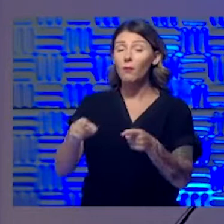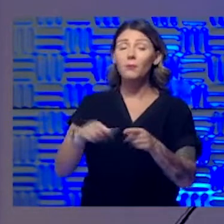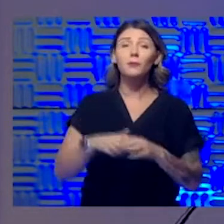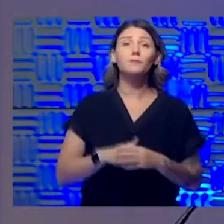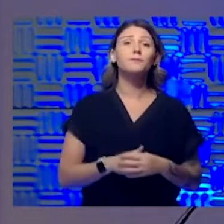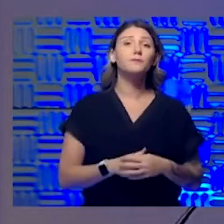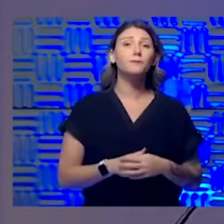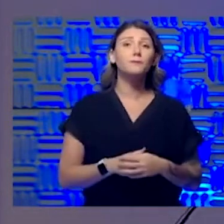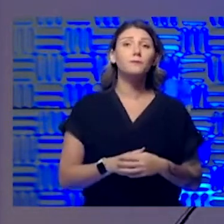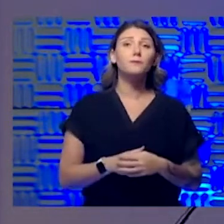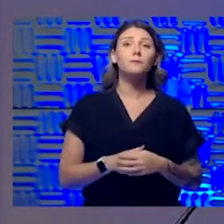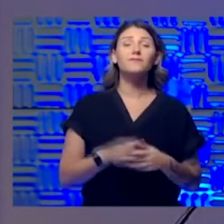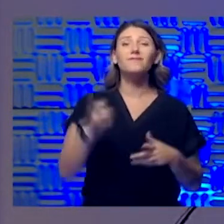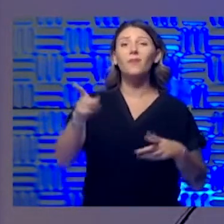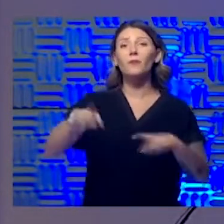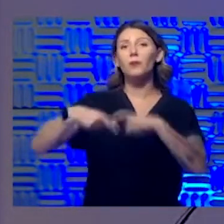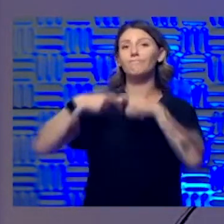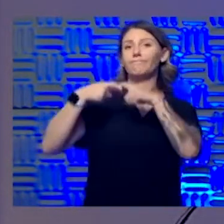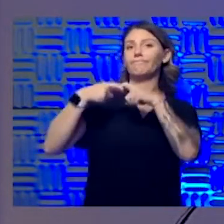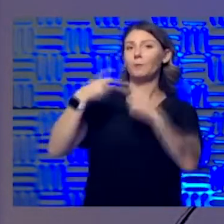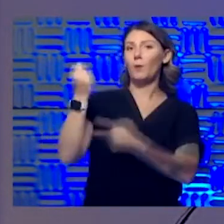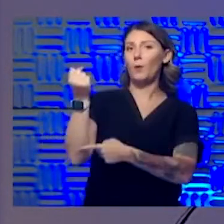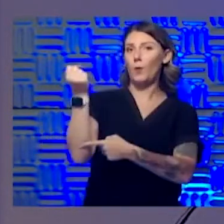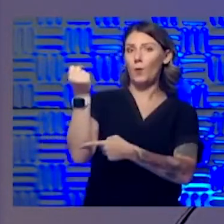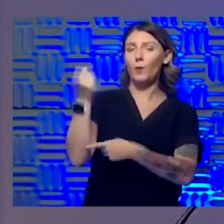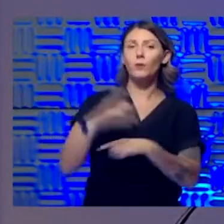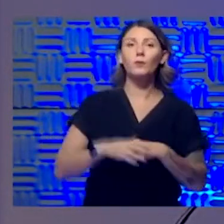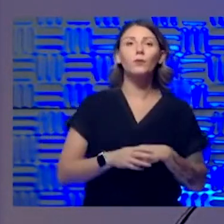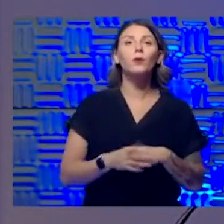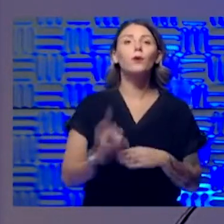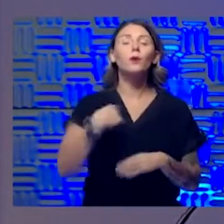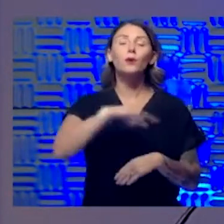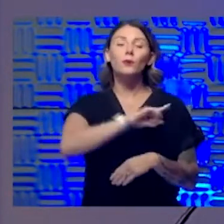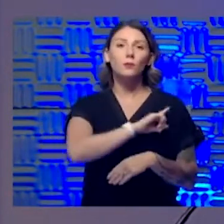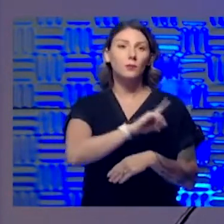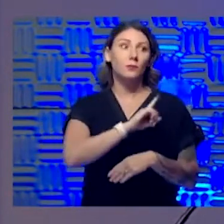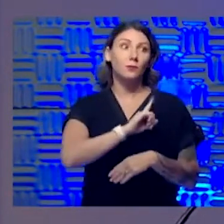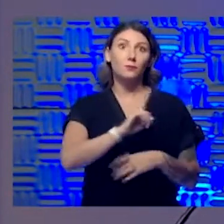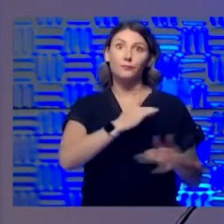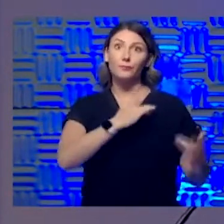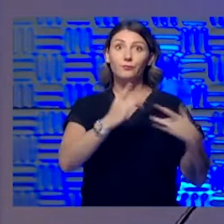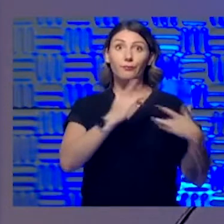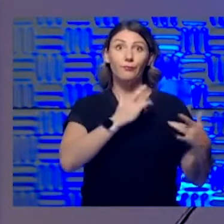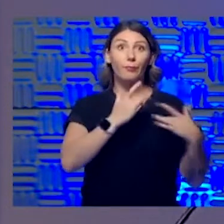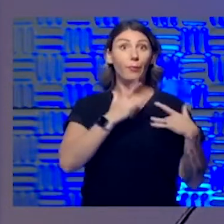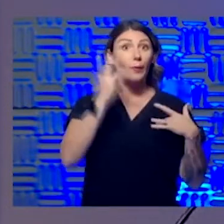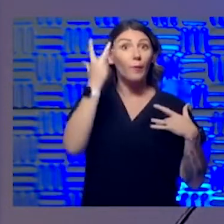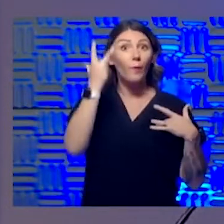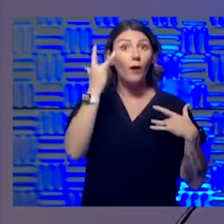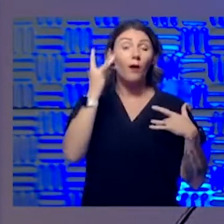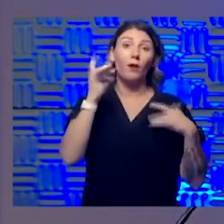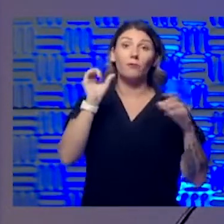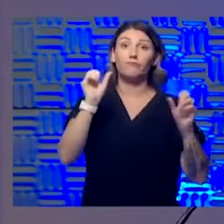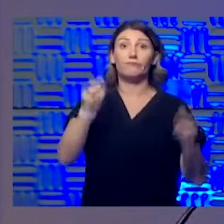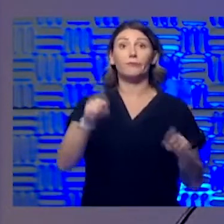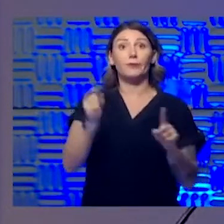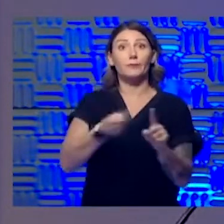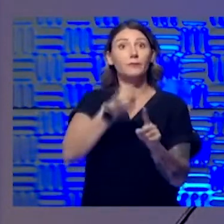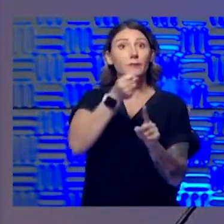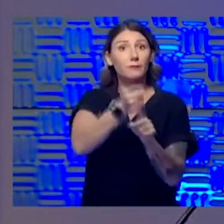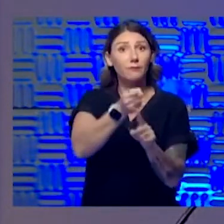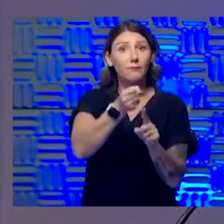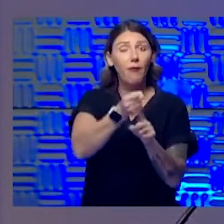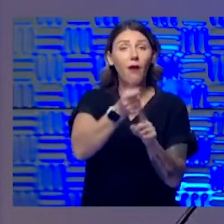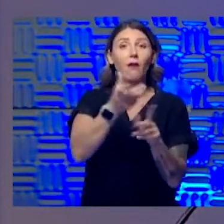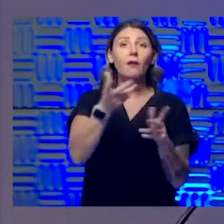been suspended. And we're very concerned that that could have a significant impact in